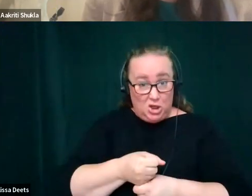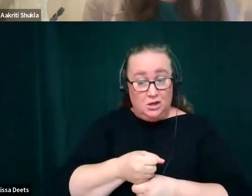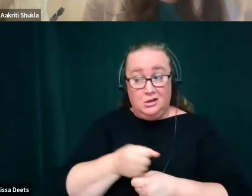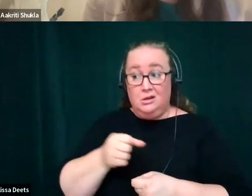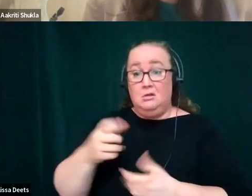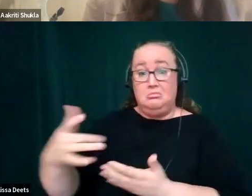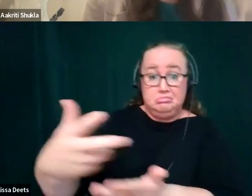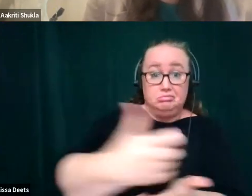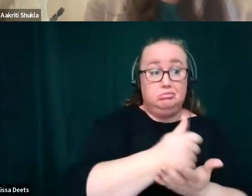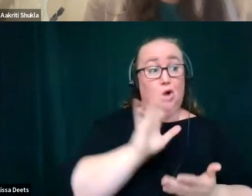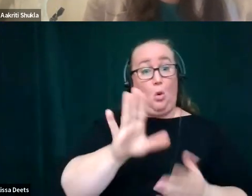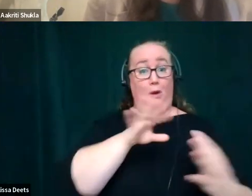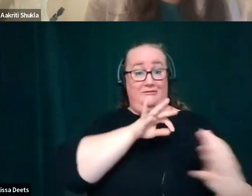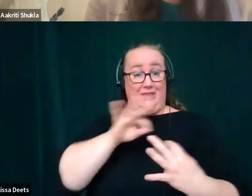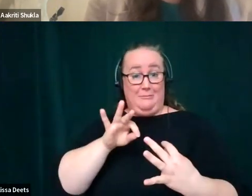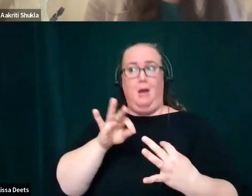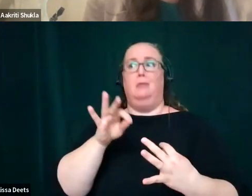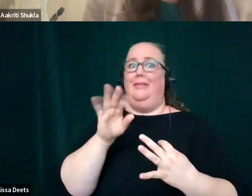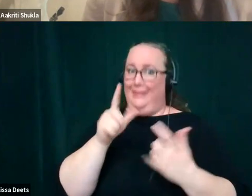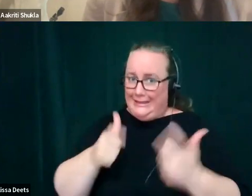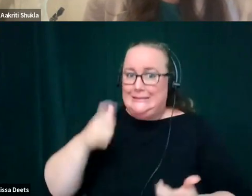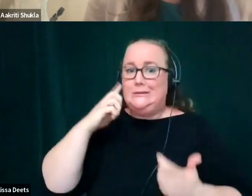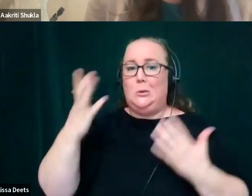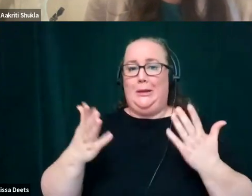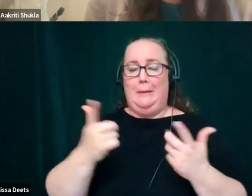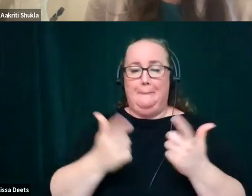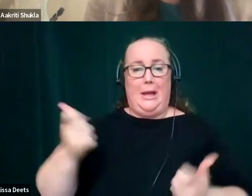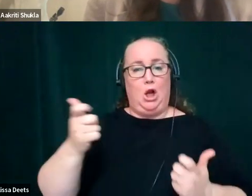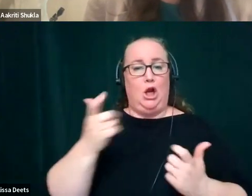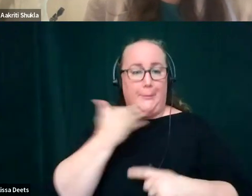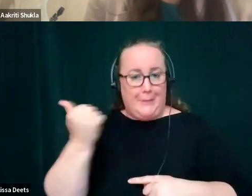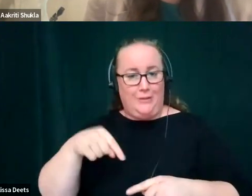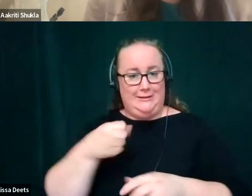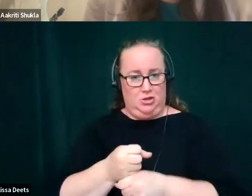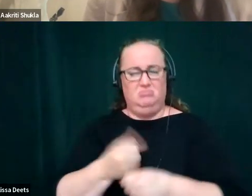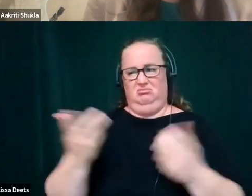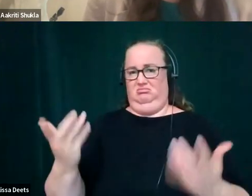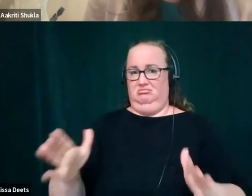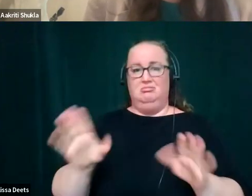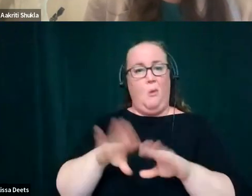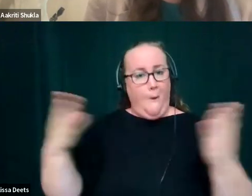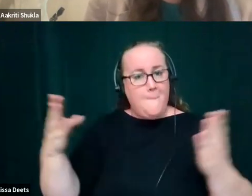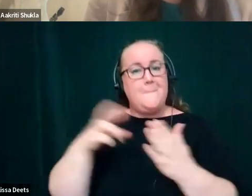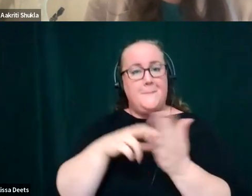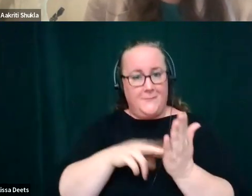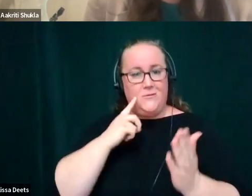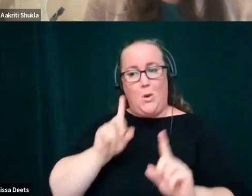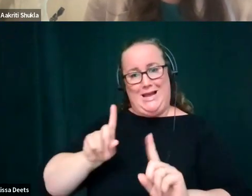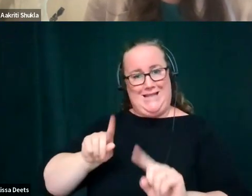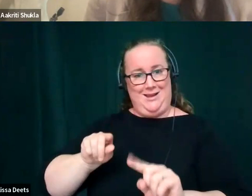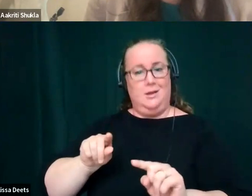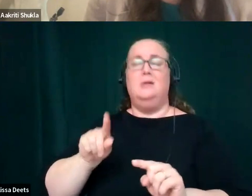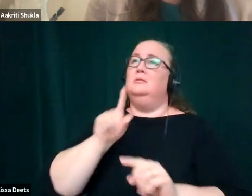from last year and make it even bigger and better. We already opened attendee registration. It is free to attend. We